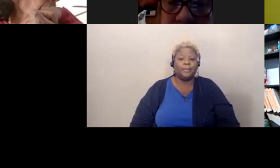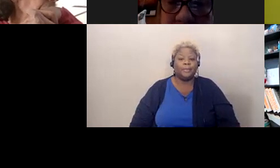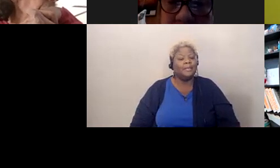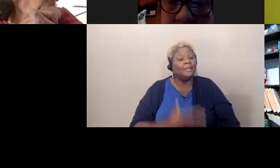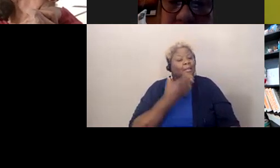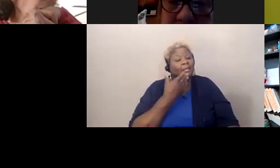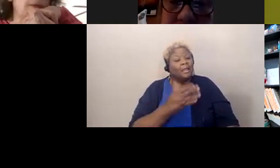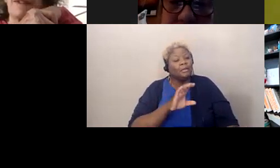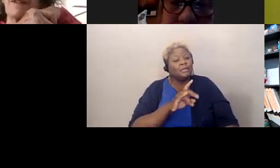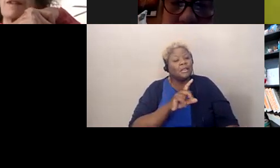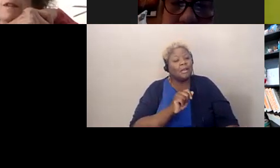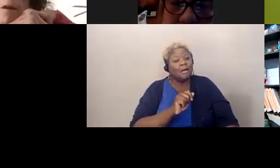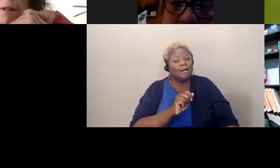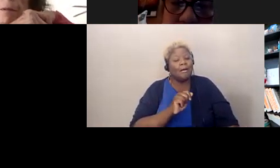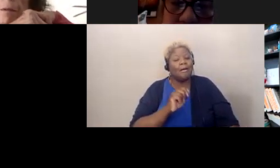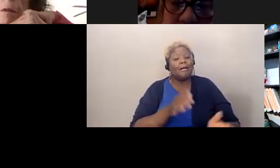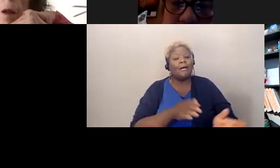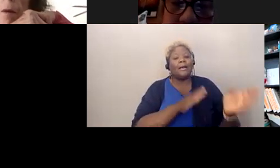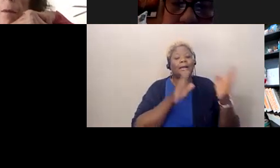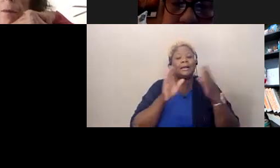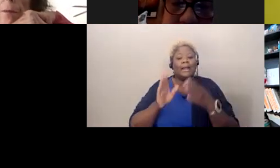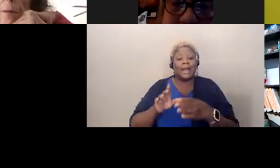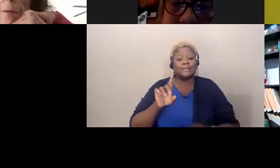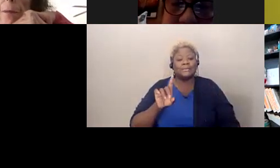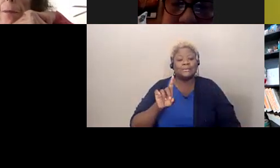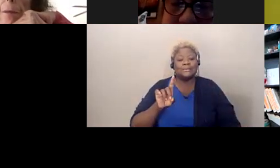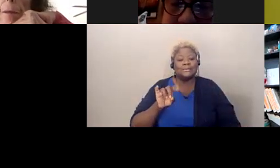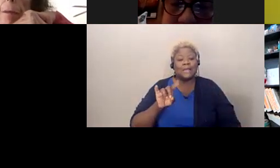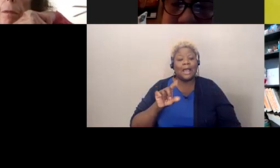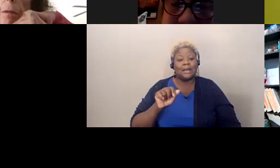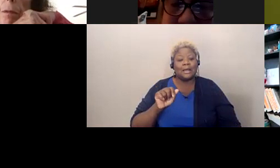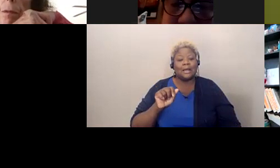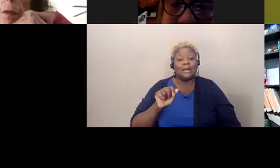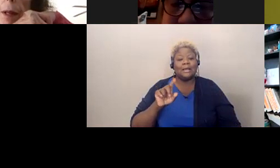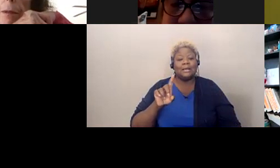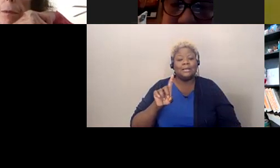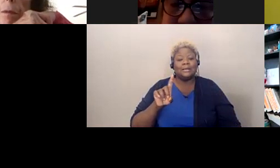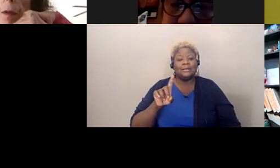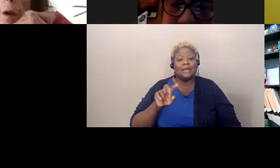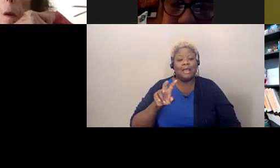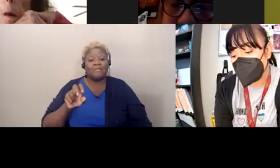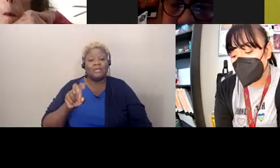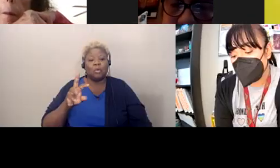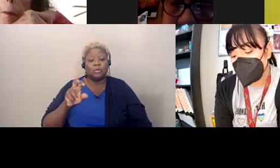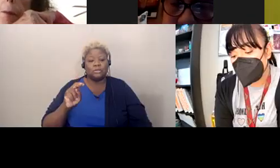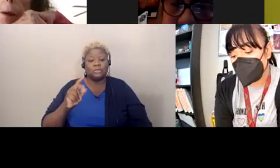Thank you, Cynthia. Thank you. Next, we're going to hear from Diana Davis-Wilson, the Chief Executive Advisor at Aspen